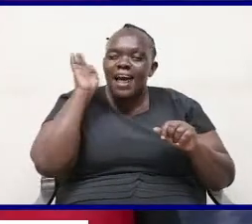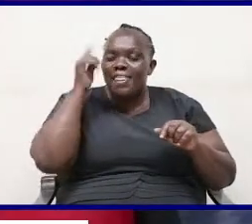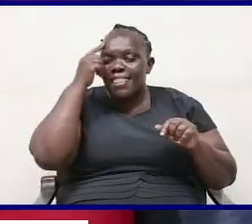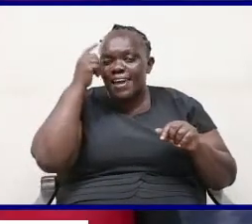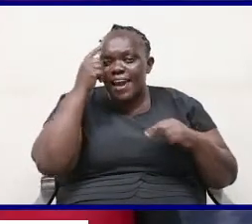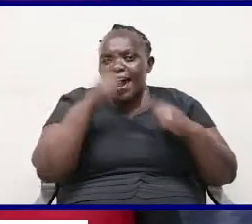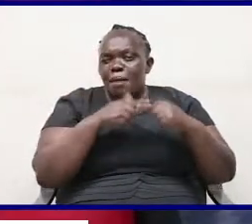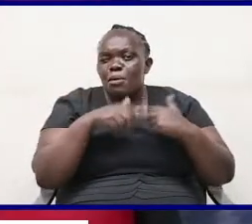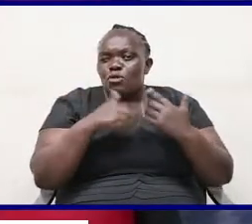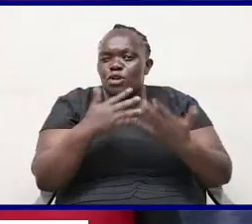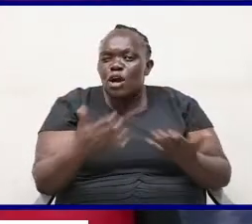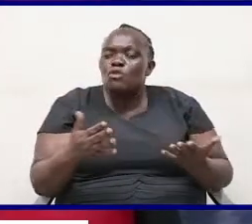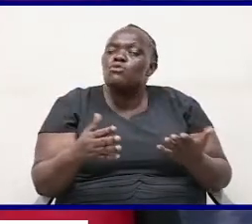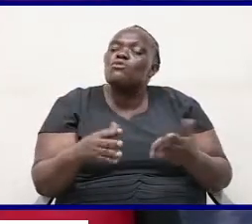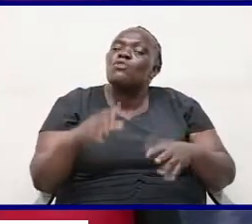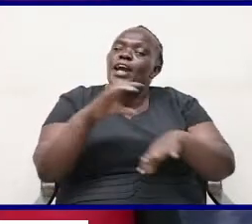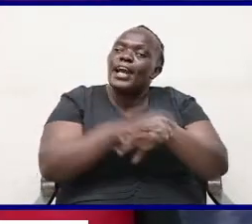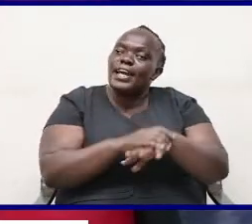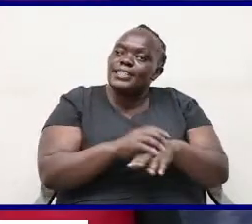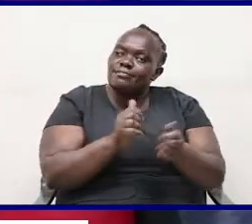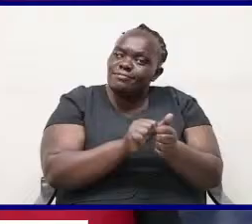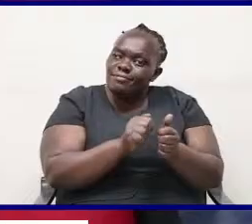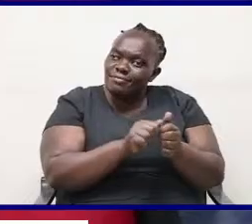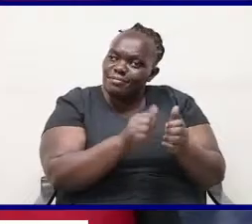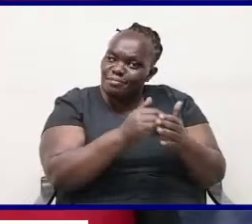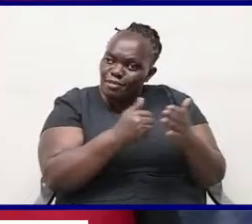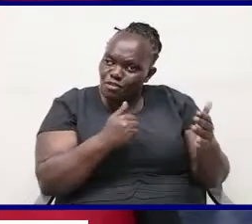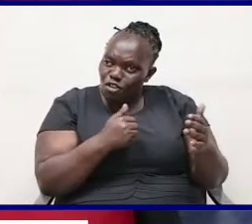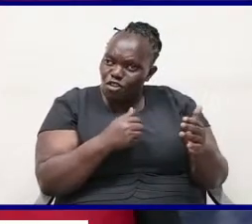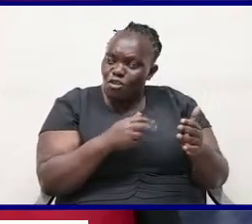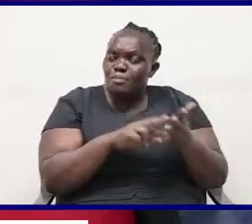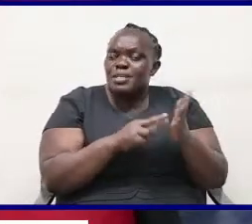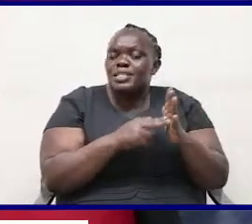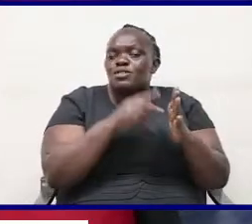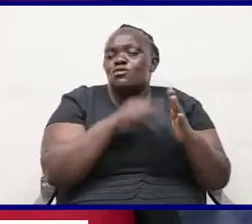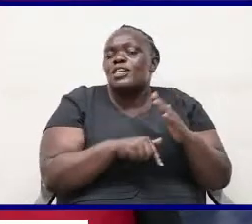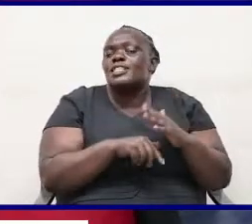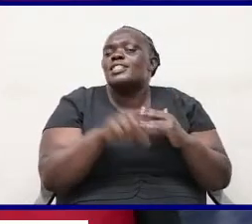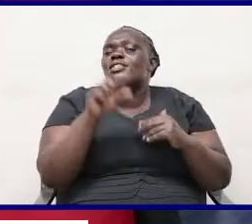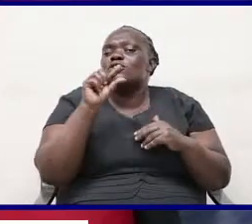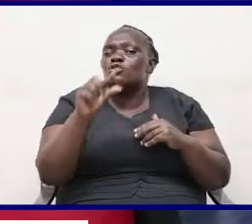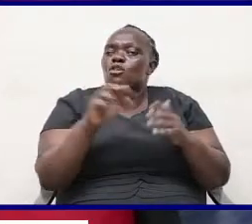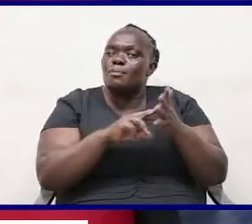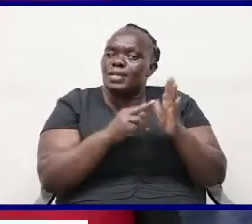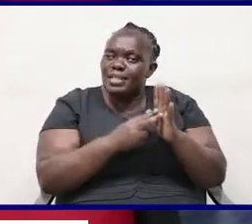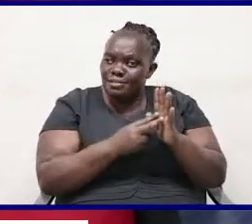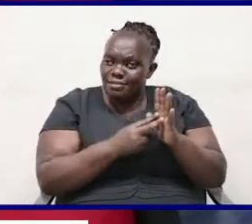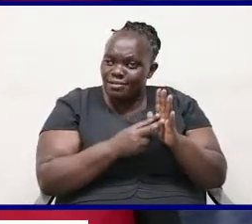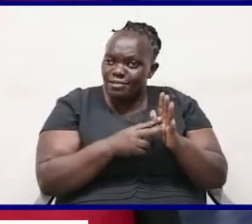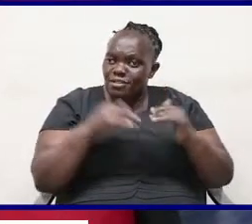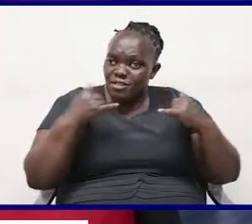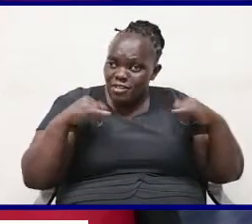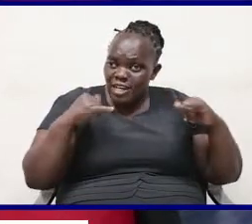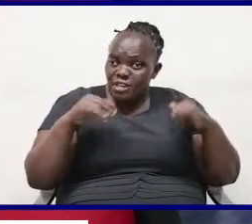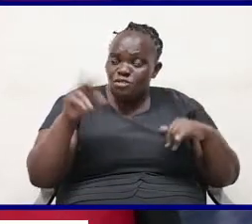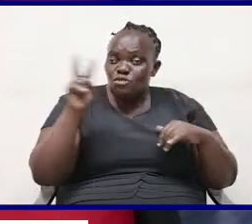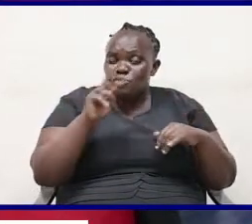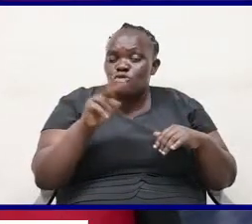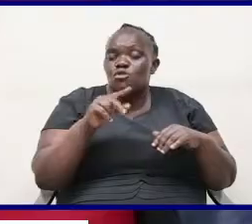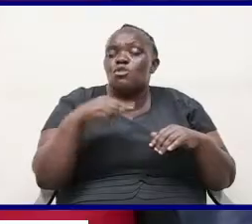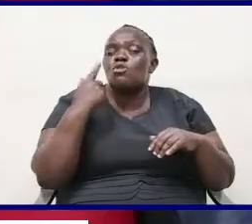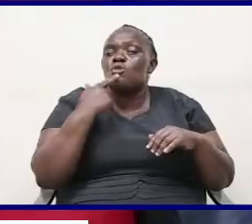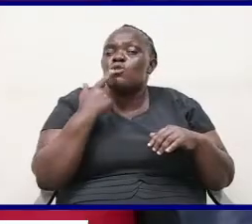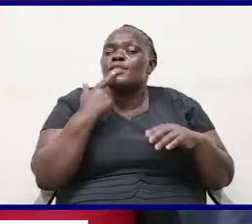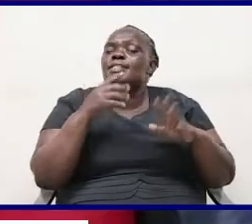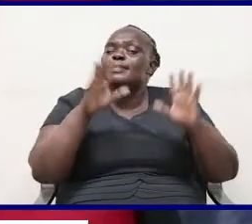think about how you harvest mbaazi in advance. What does it mean? So precisely what it means is actually trying to look at what are